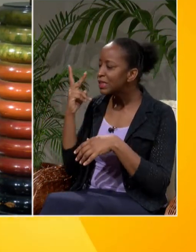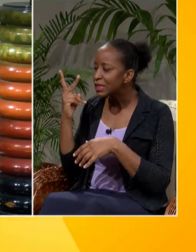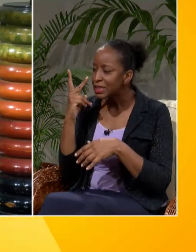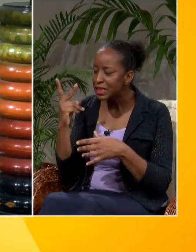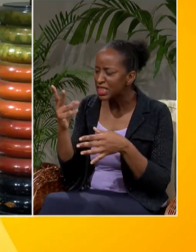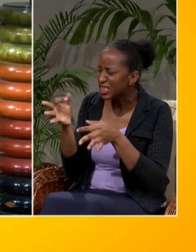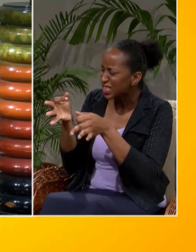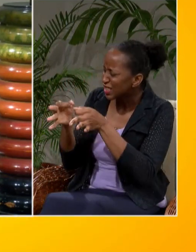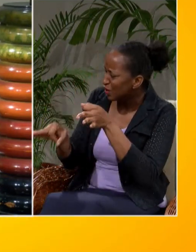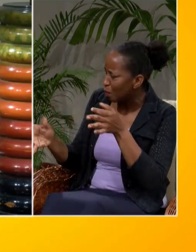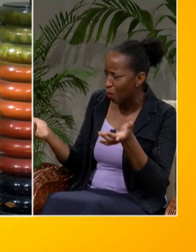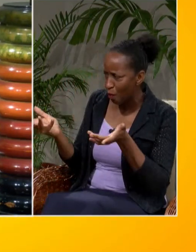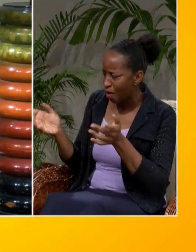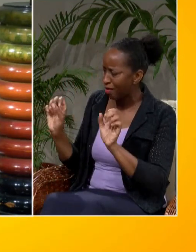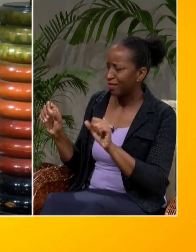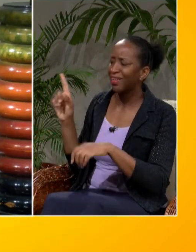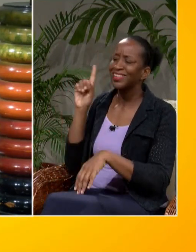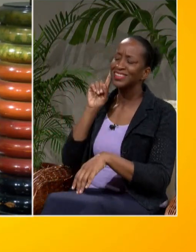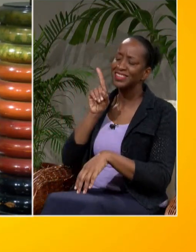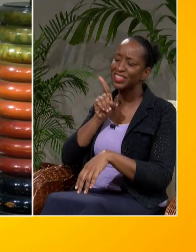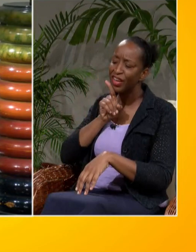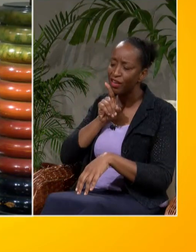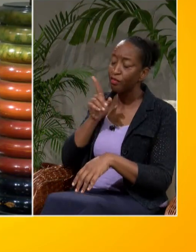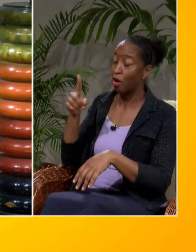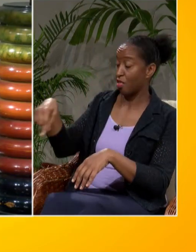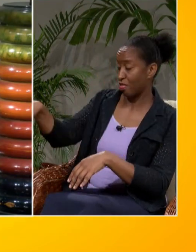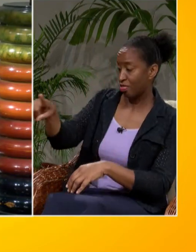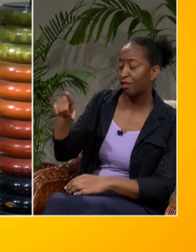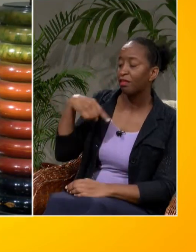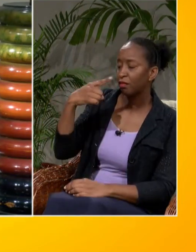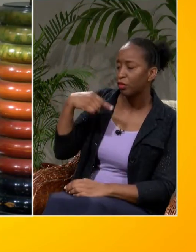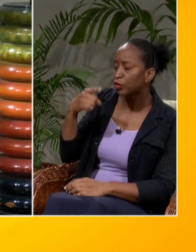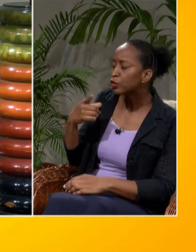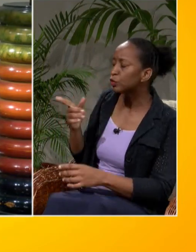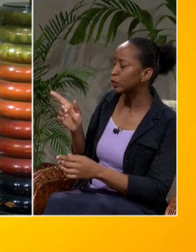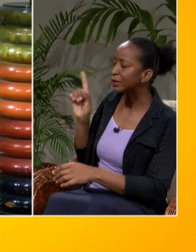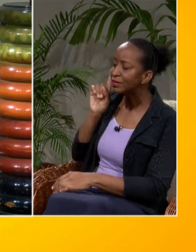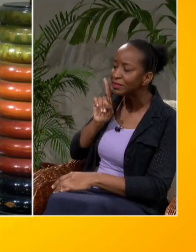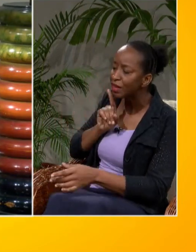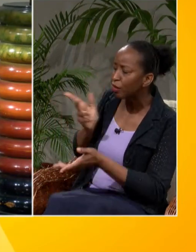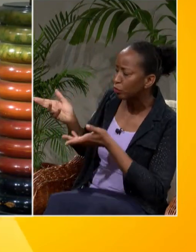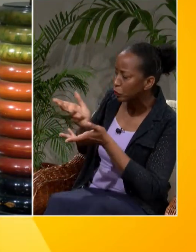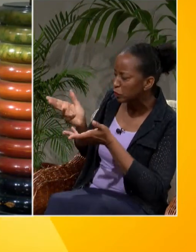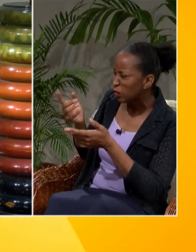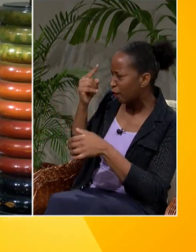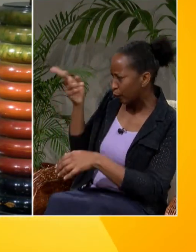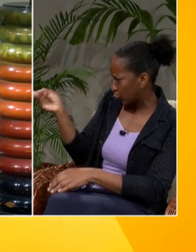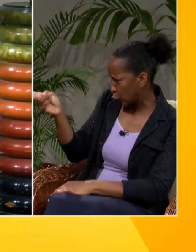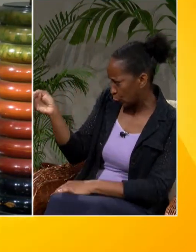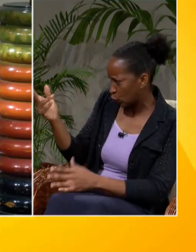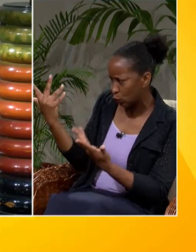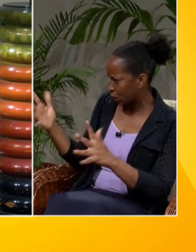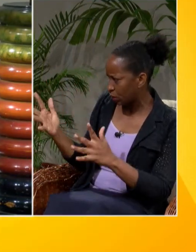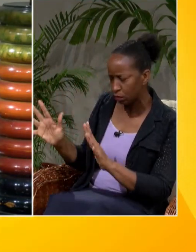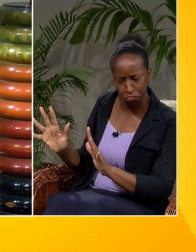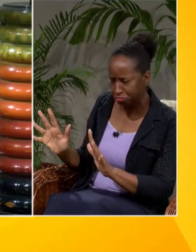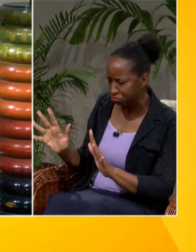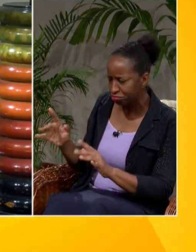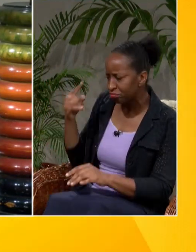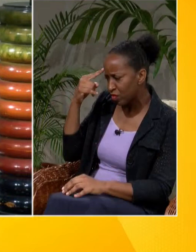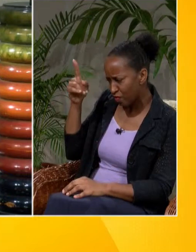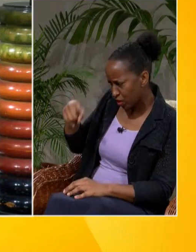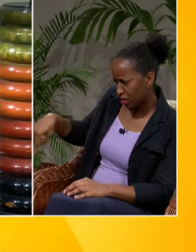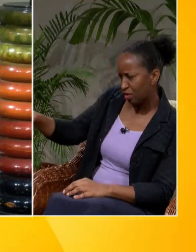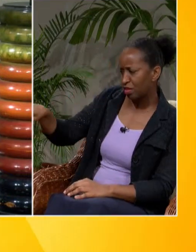for people to be able to engage with you? And when I say you, I mean you generally, not just the two of you